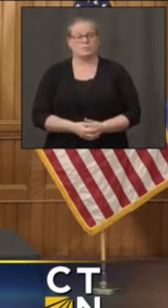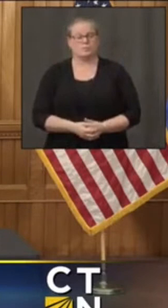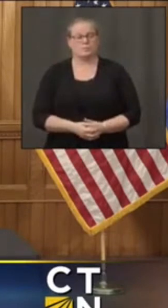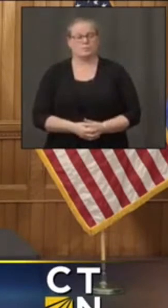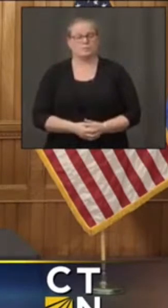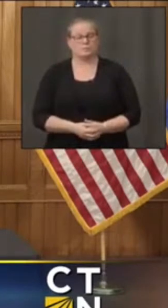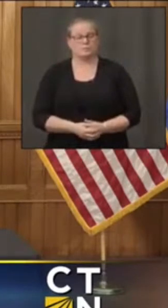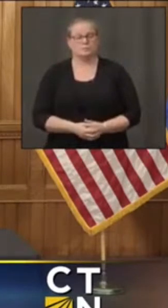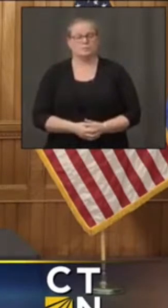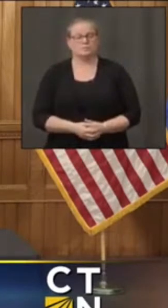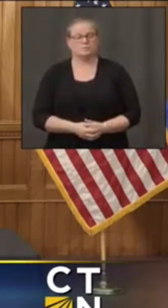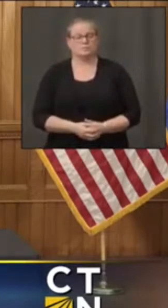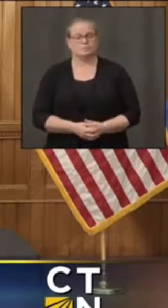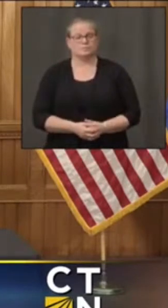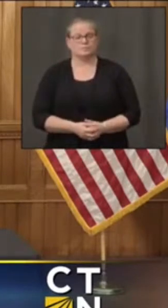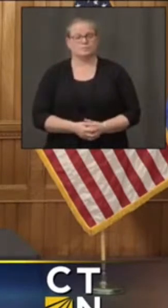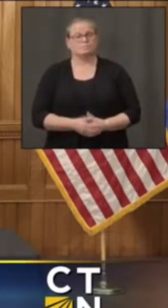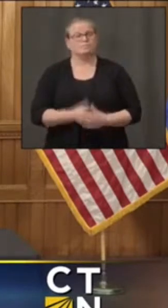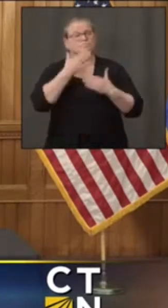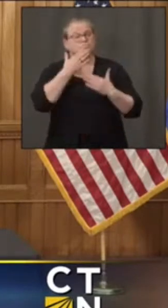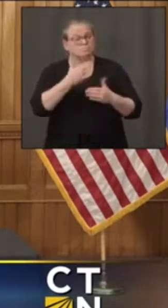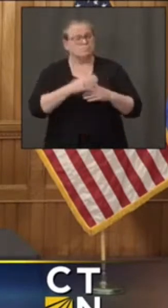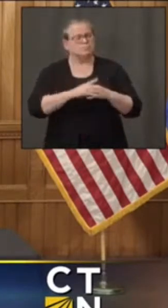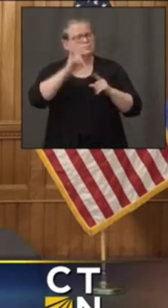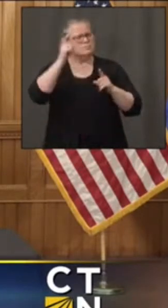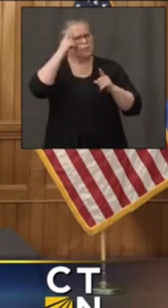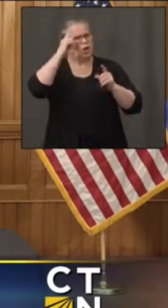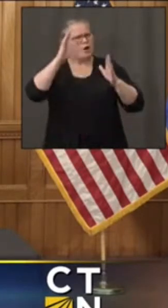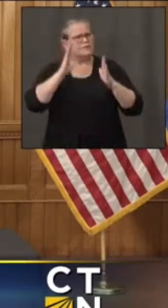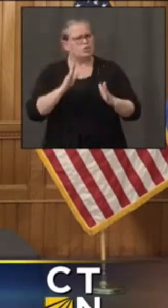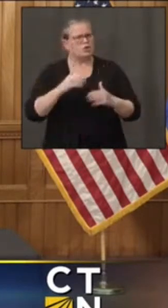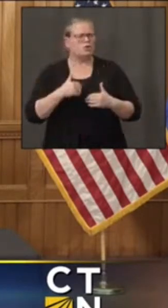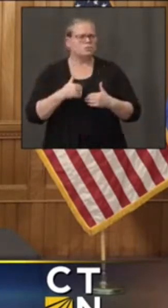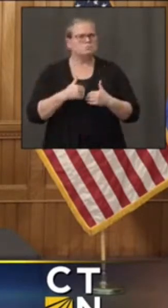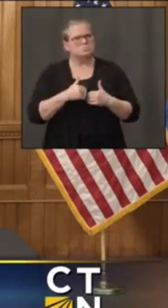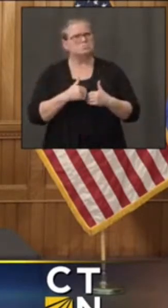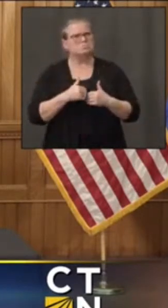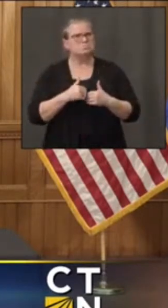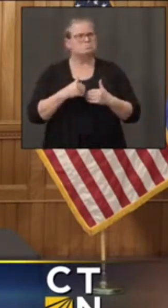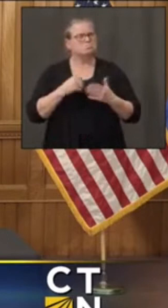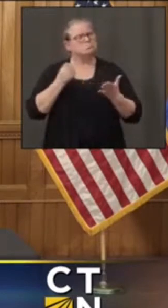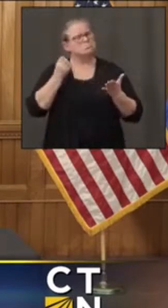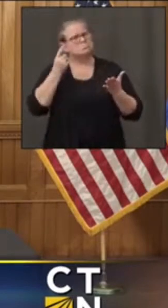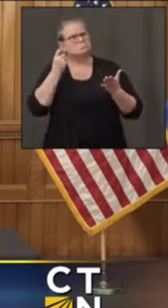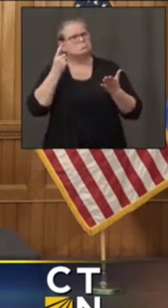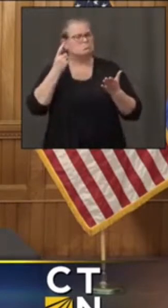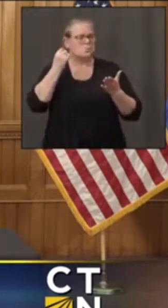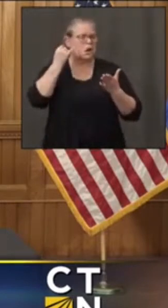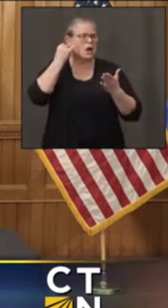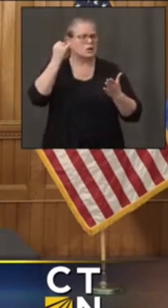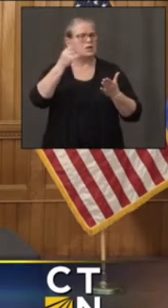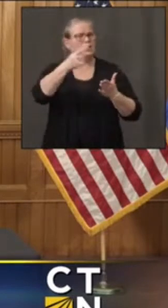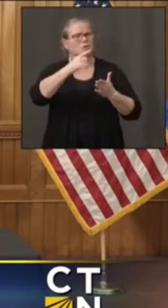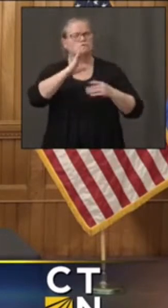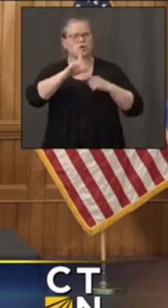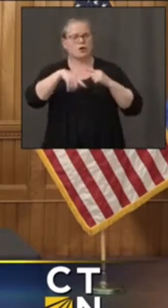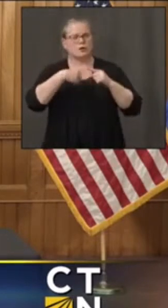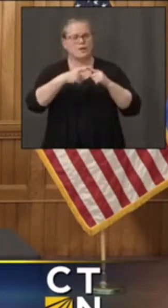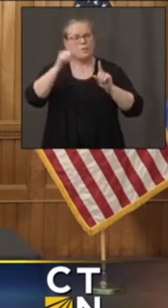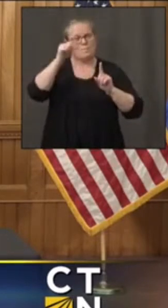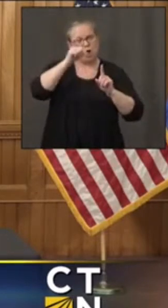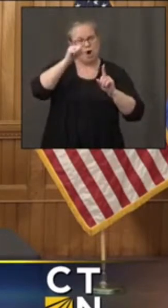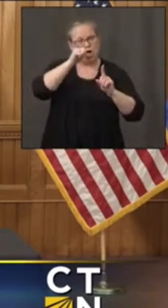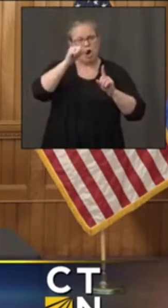Thanks, Max. Governor, I think I have a sense generally of what you mean when you say a bar masquerading